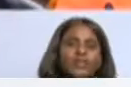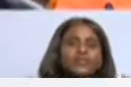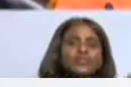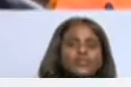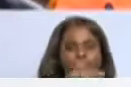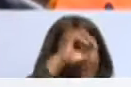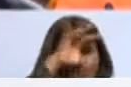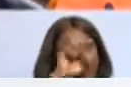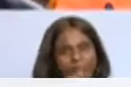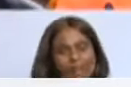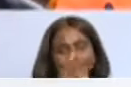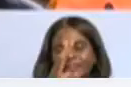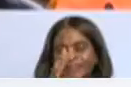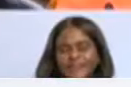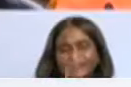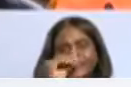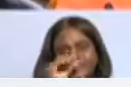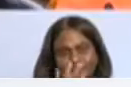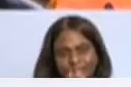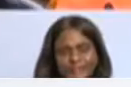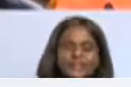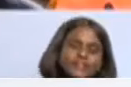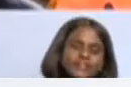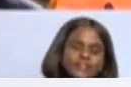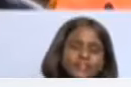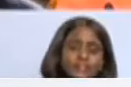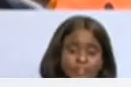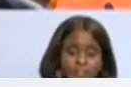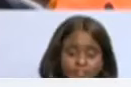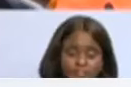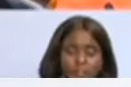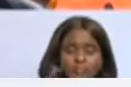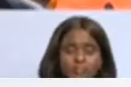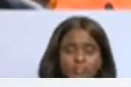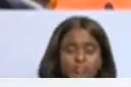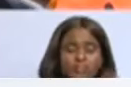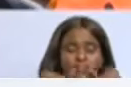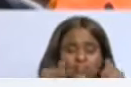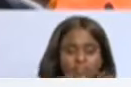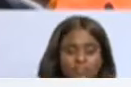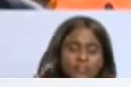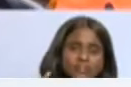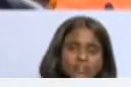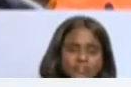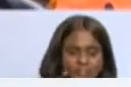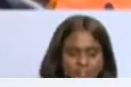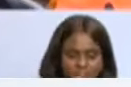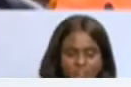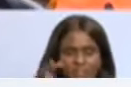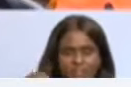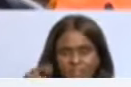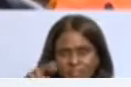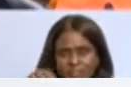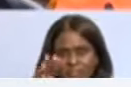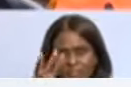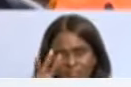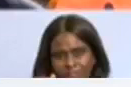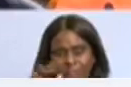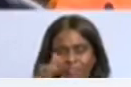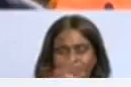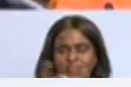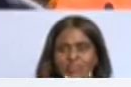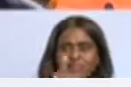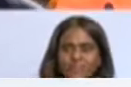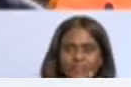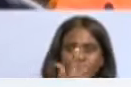New mine, Madam Speaker. Just to inform the House that in Mumba District alone, in the last 3 years,